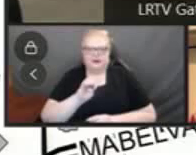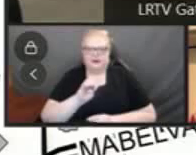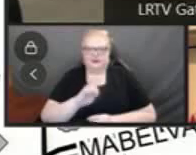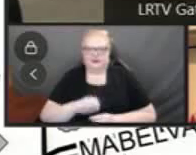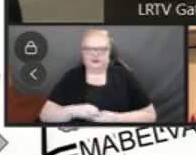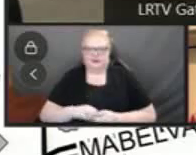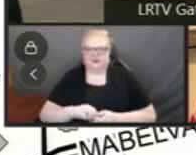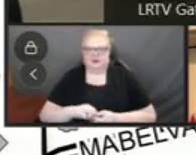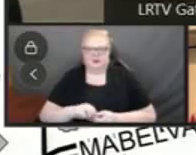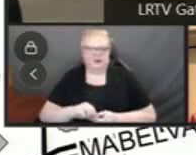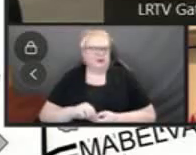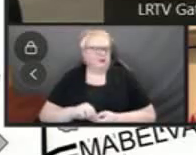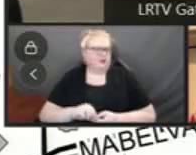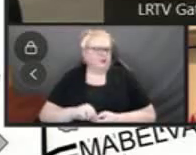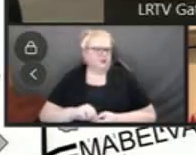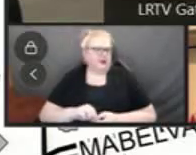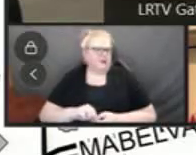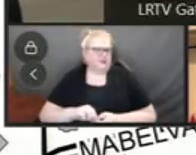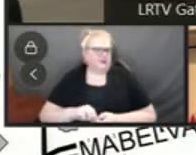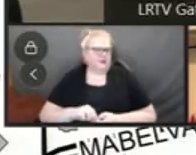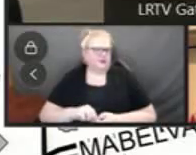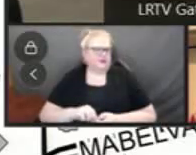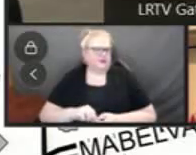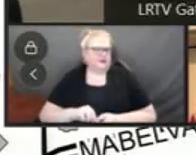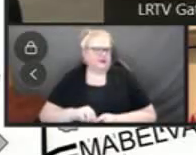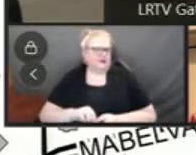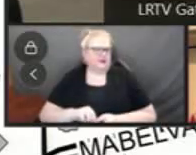Sorry. I was looking down at my paper.